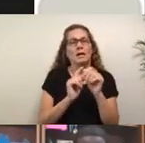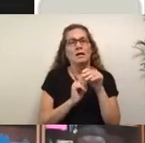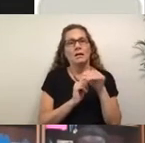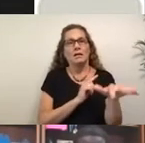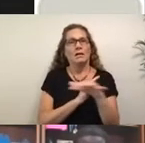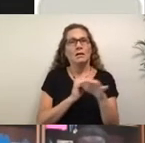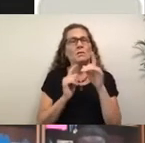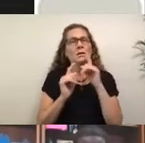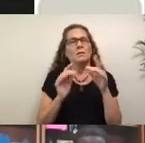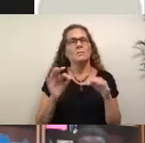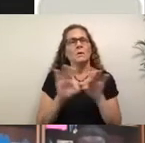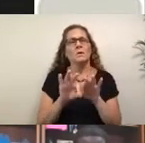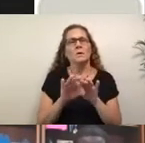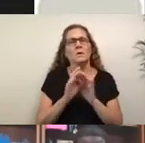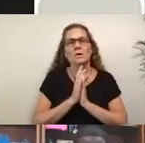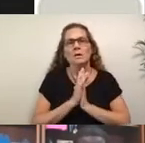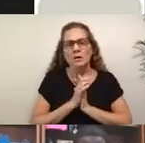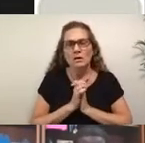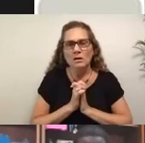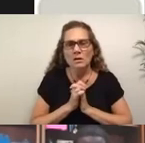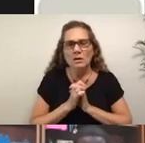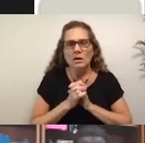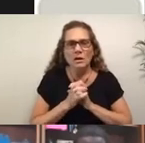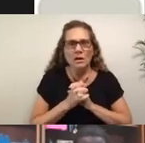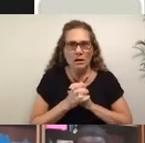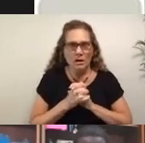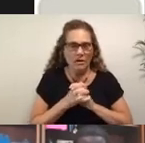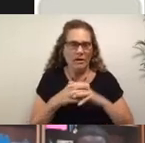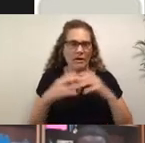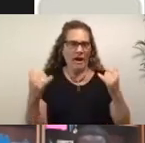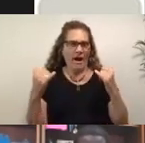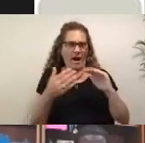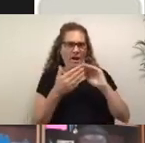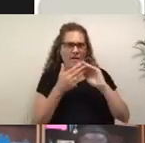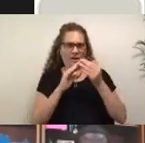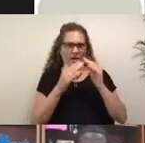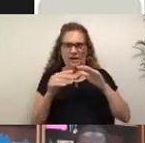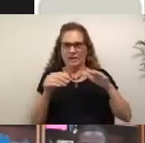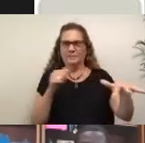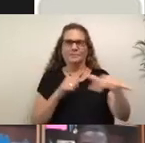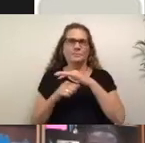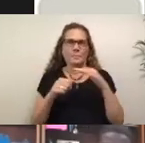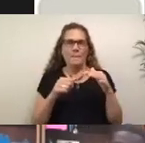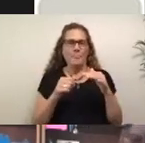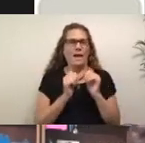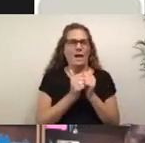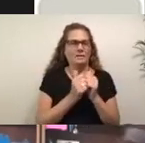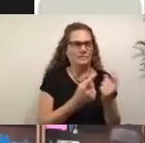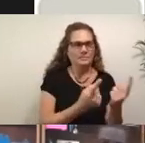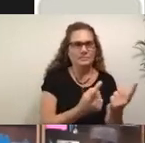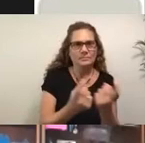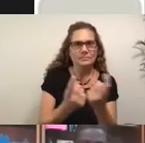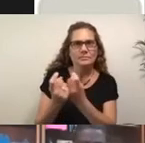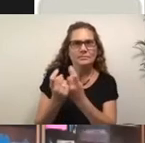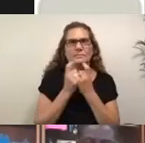absolutely working to develop our team of community mobilizers. Our community mobilizer team continues to go door to door to help